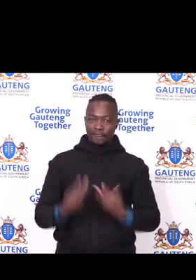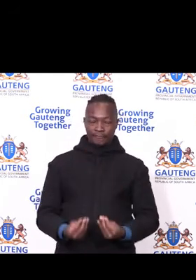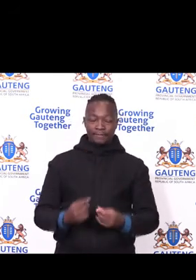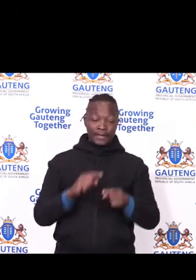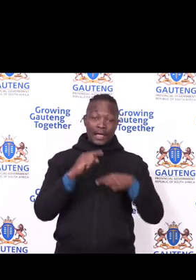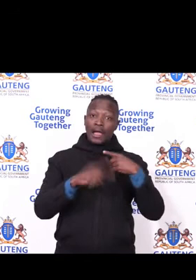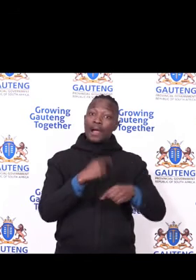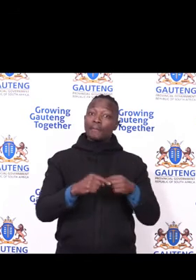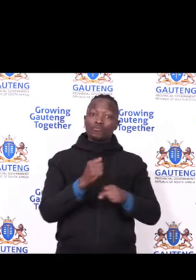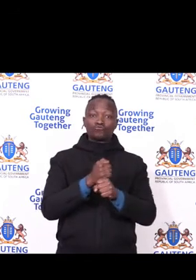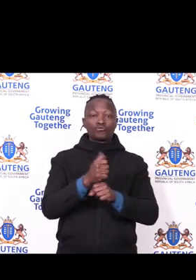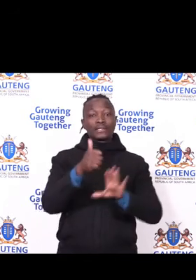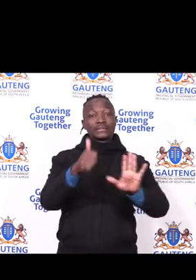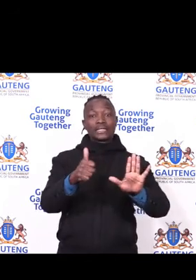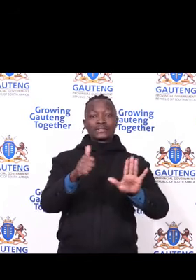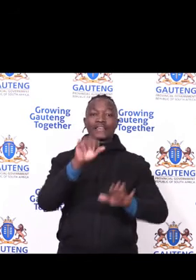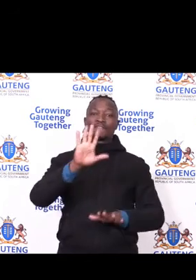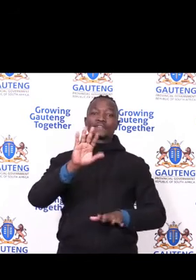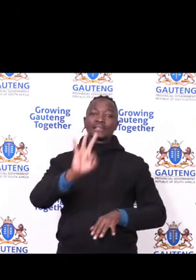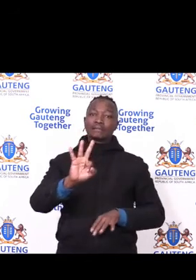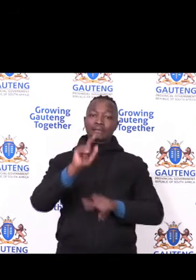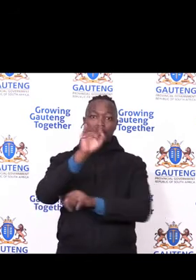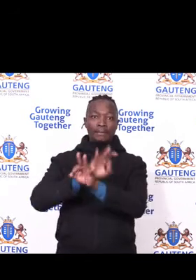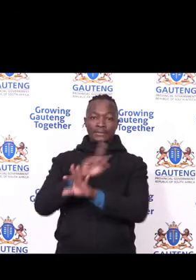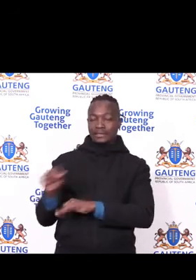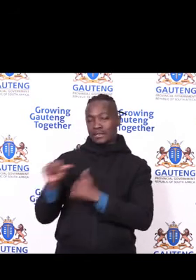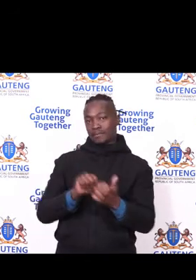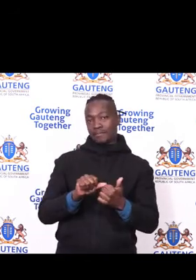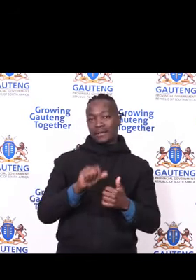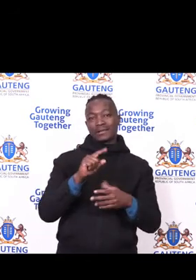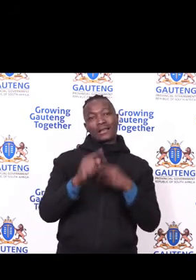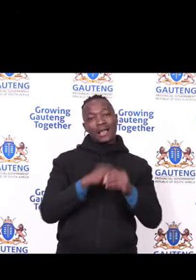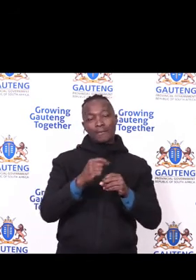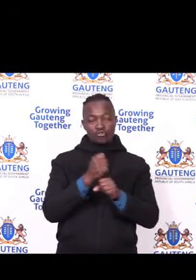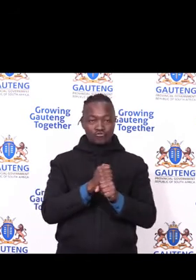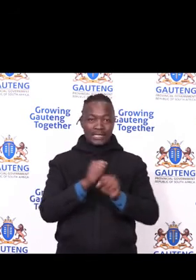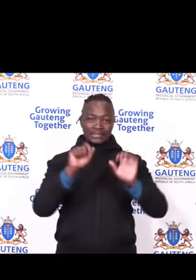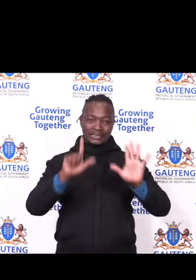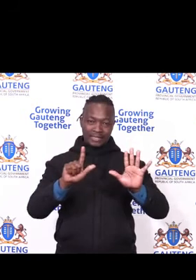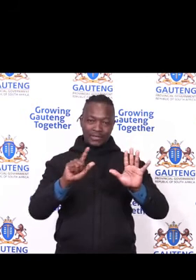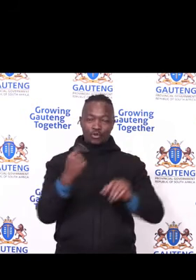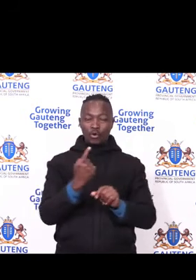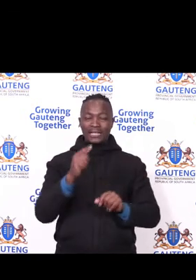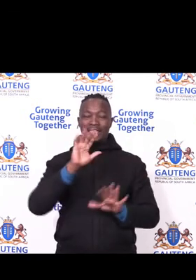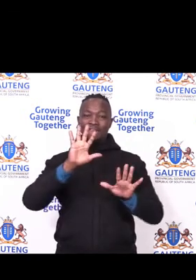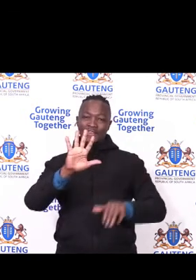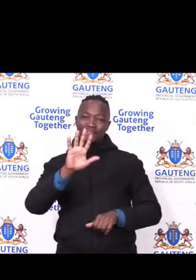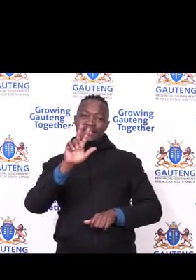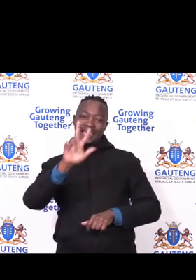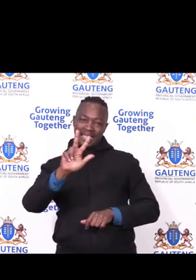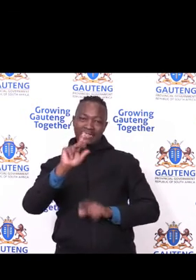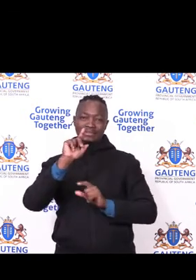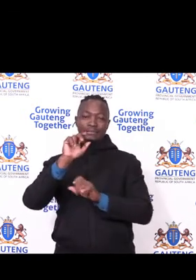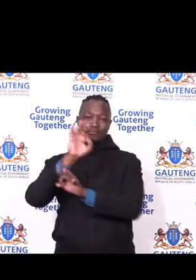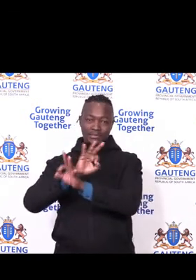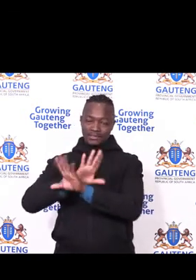6, only 53% of learners came back. And in terms of grade 7, we are at 58% in terms of attendance.